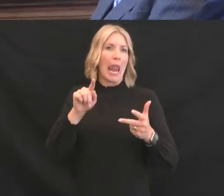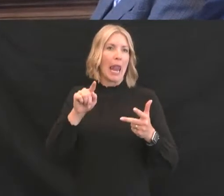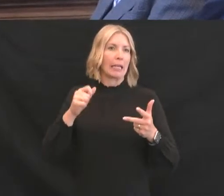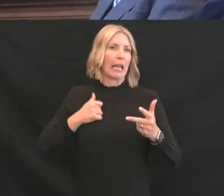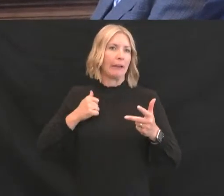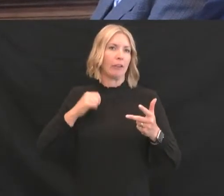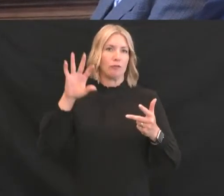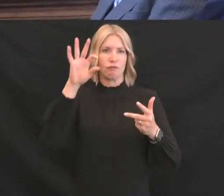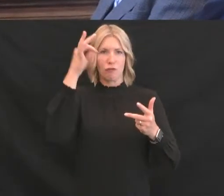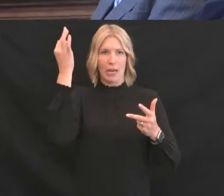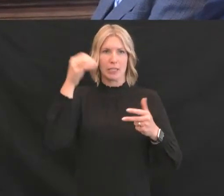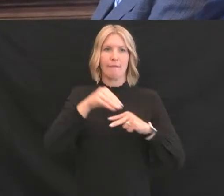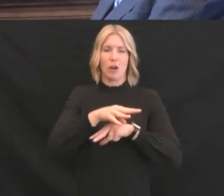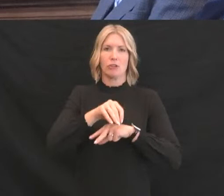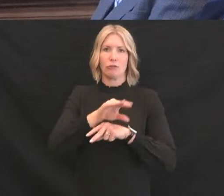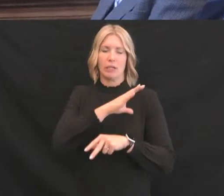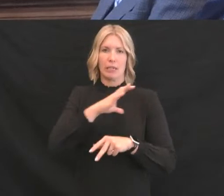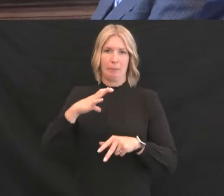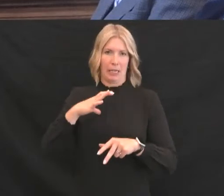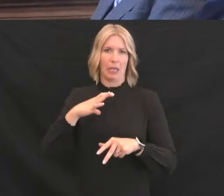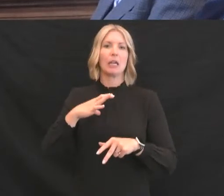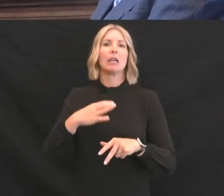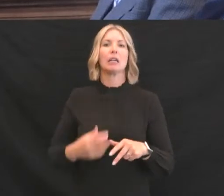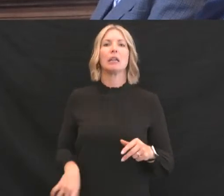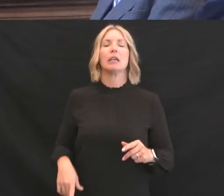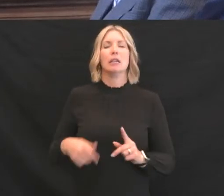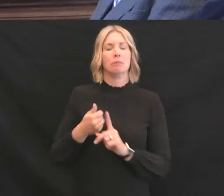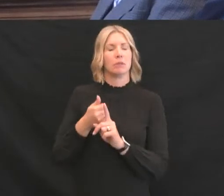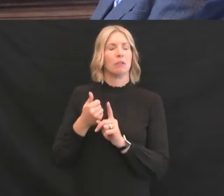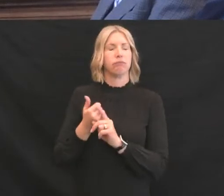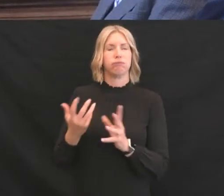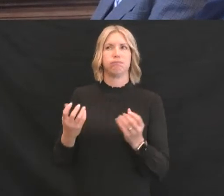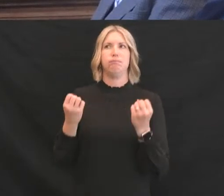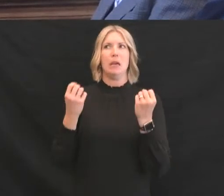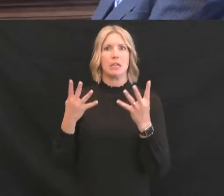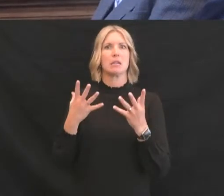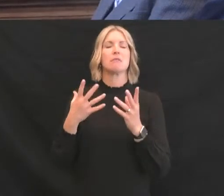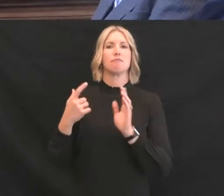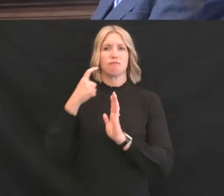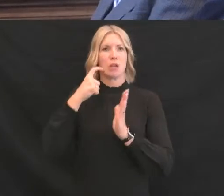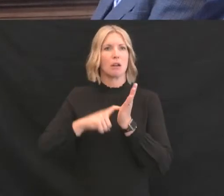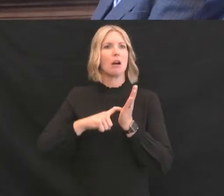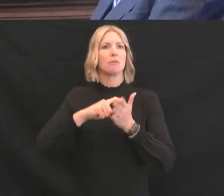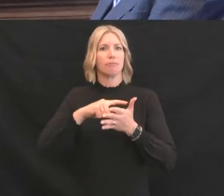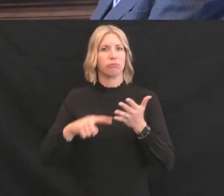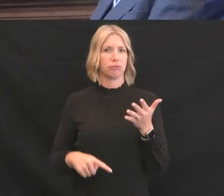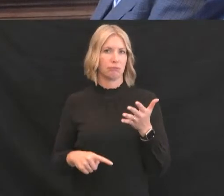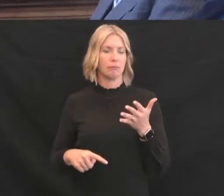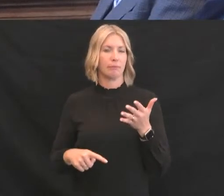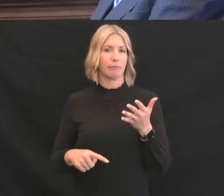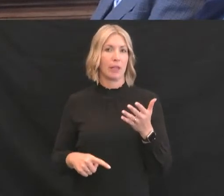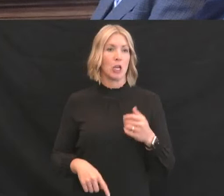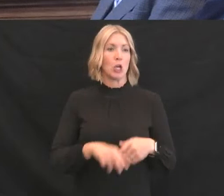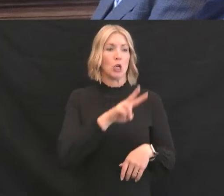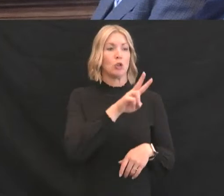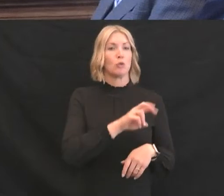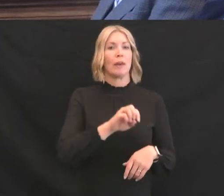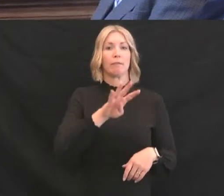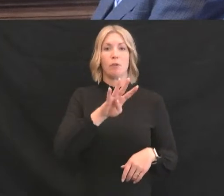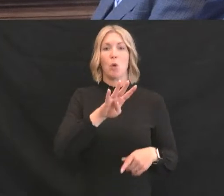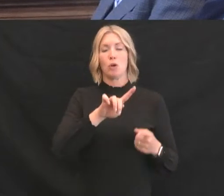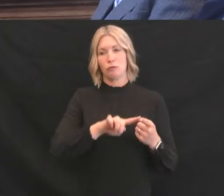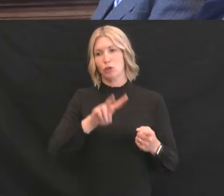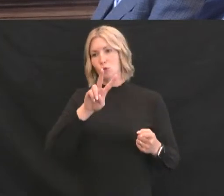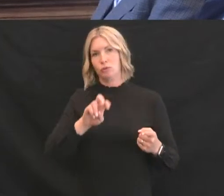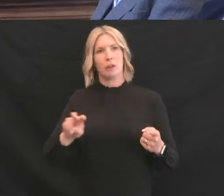commissioner to the Canada-Norway Sealing Commission. From 1994 to 2003, Mr. Short was